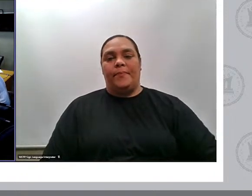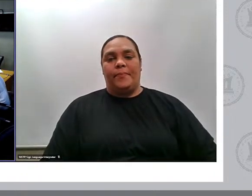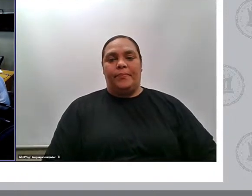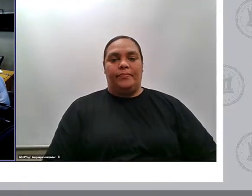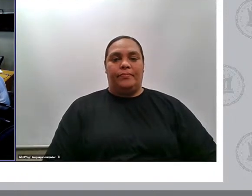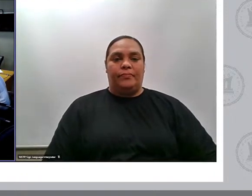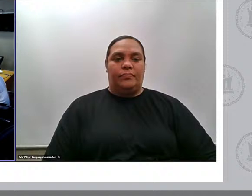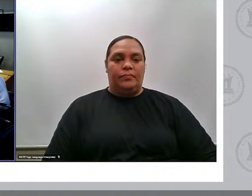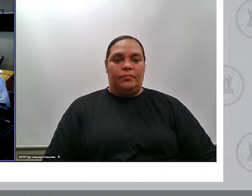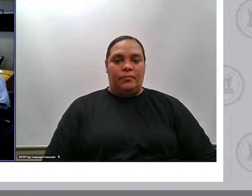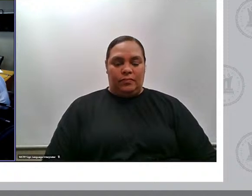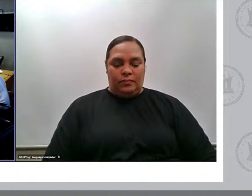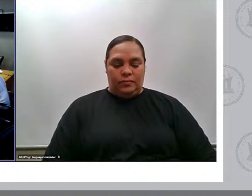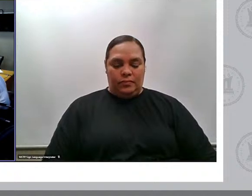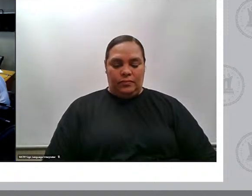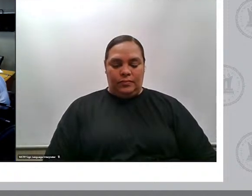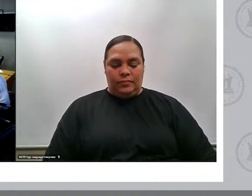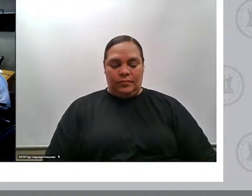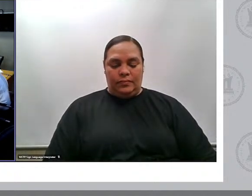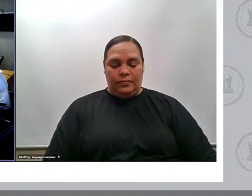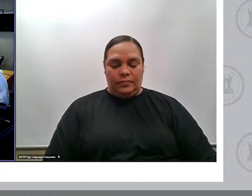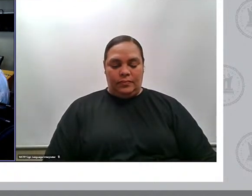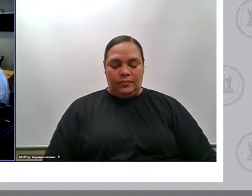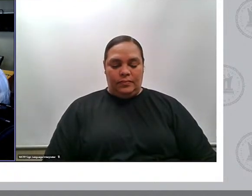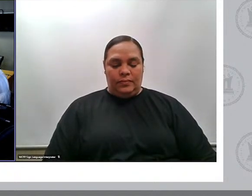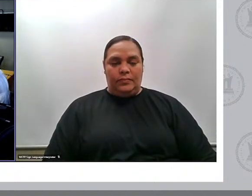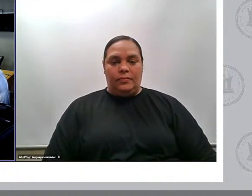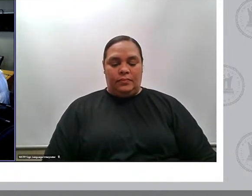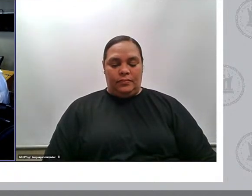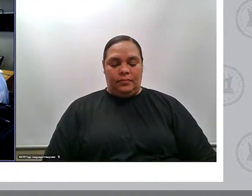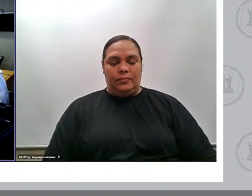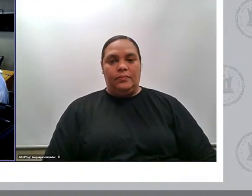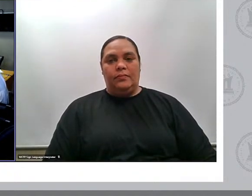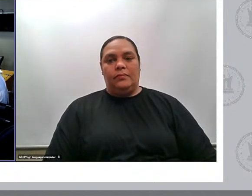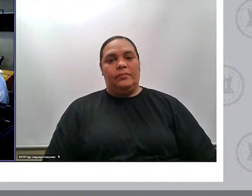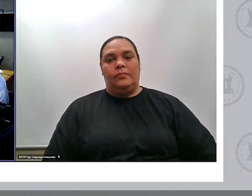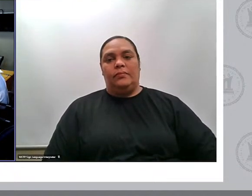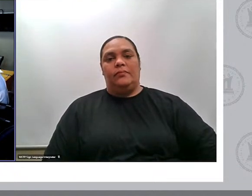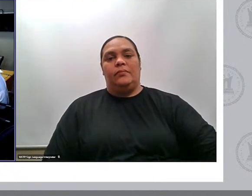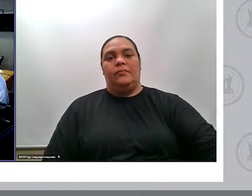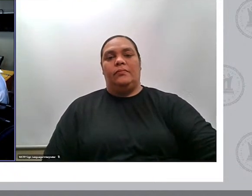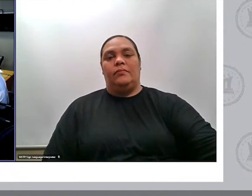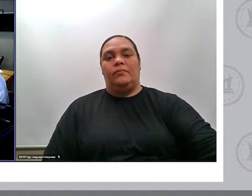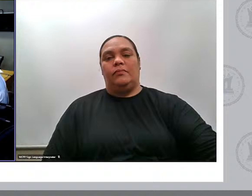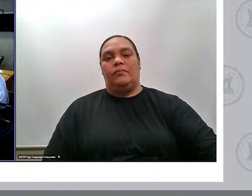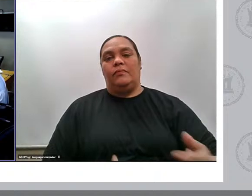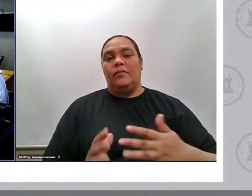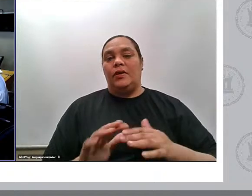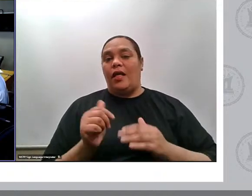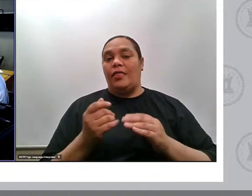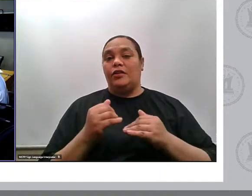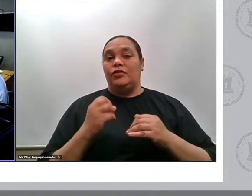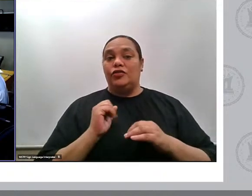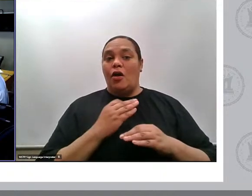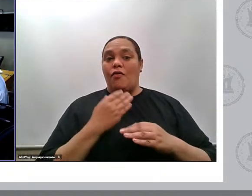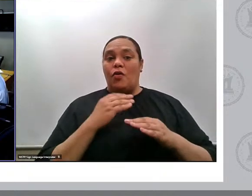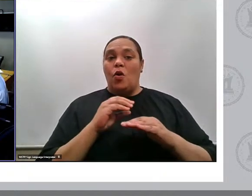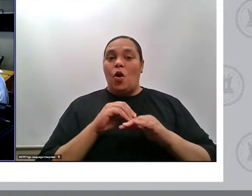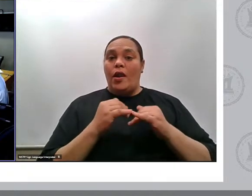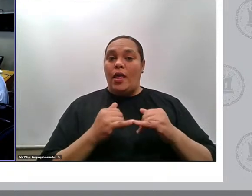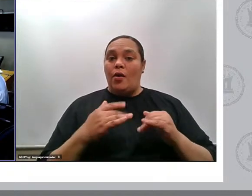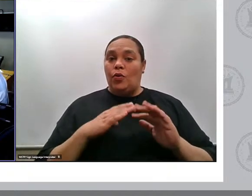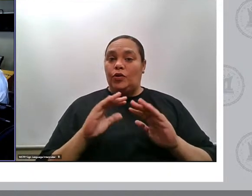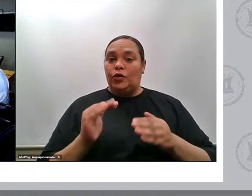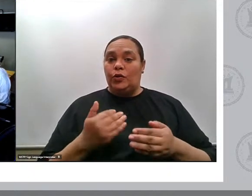Ms. Suraj, would you like to introduce yourself? Nope. Are there any staff members online who would also like to introduce themselves? I